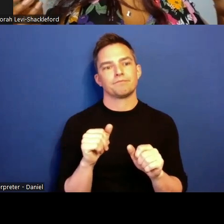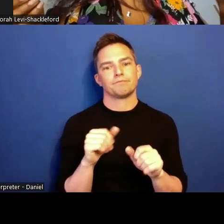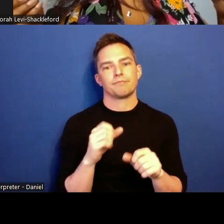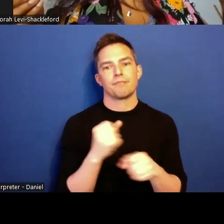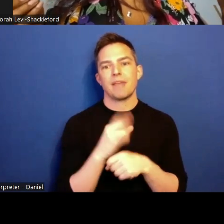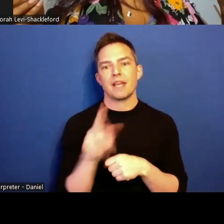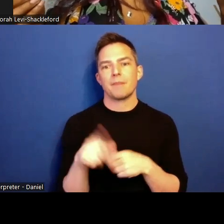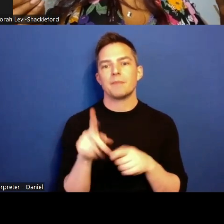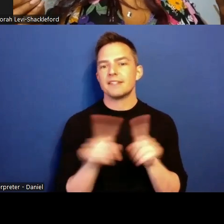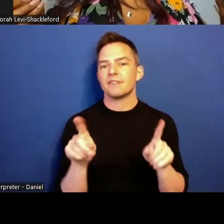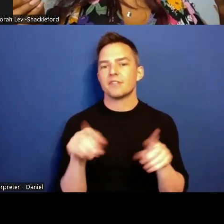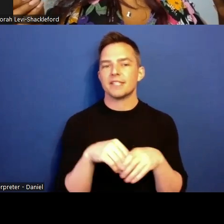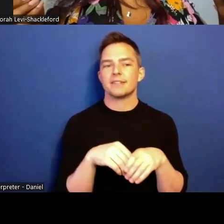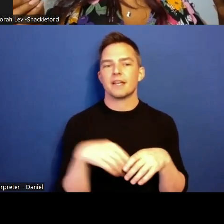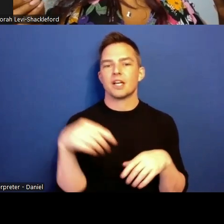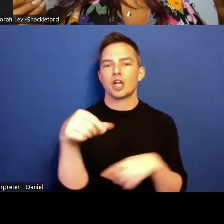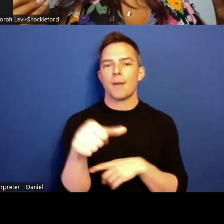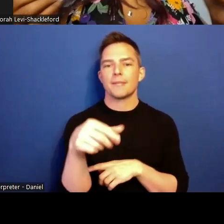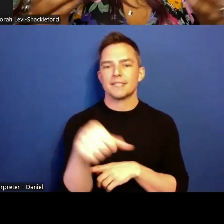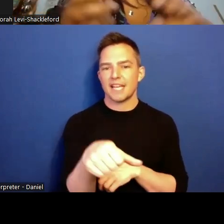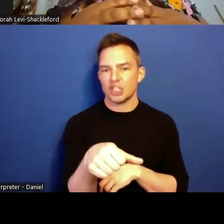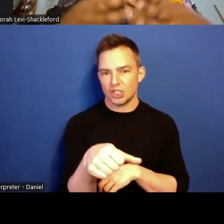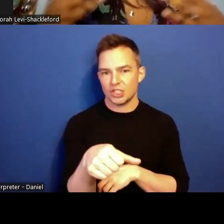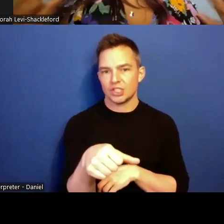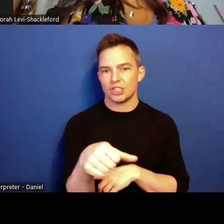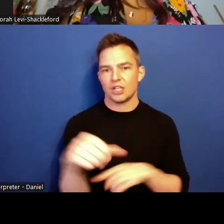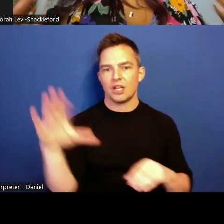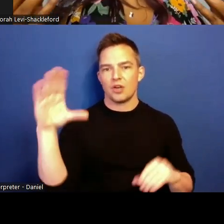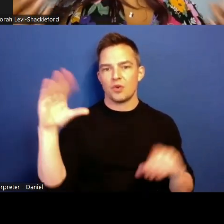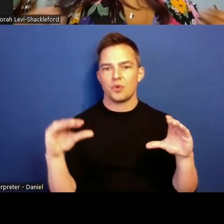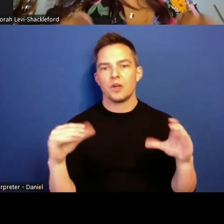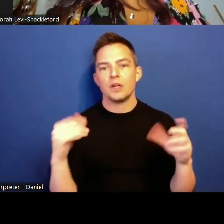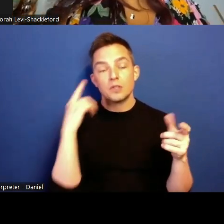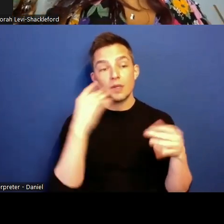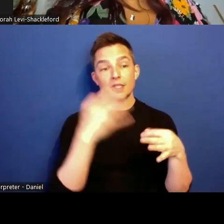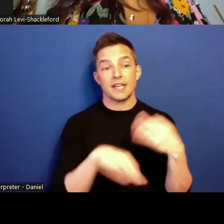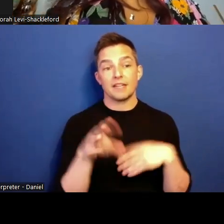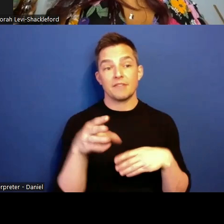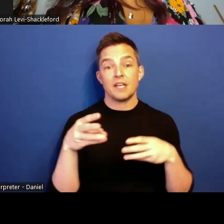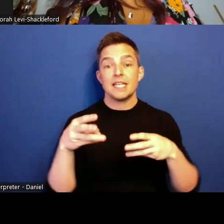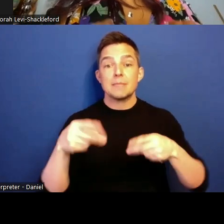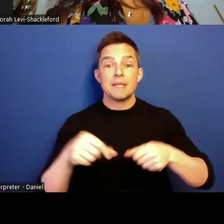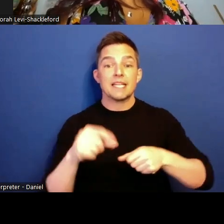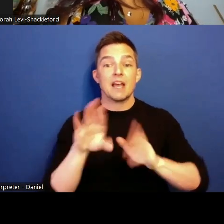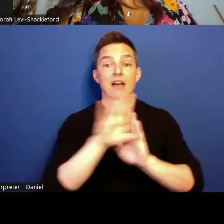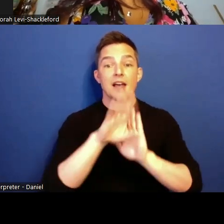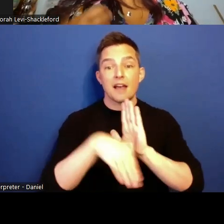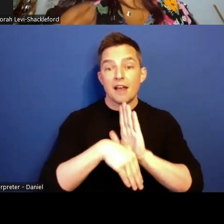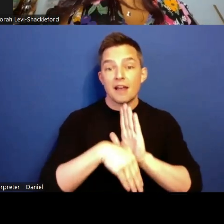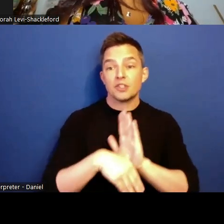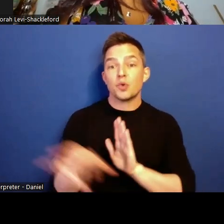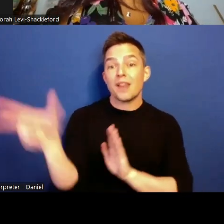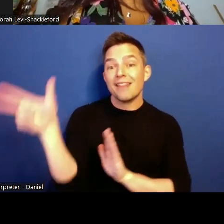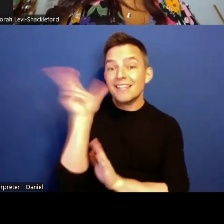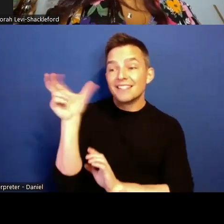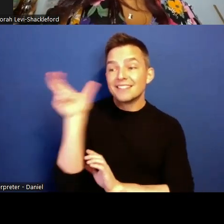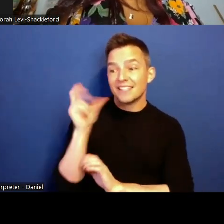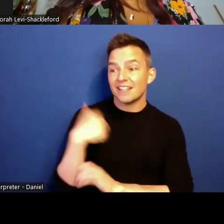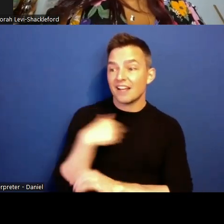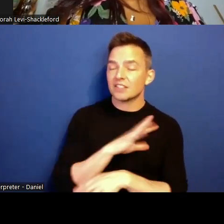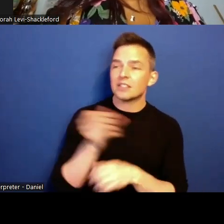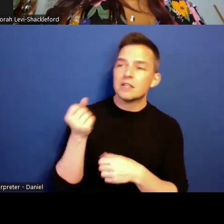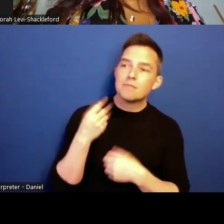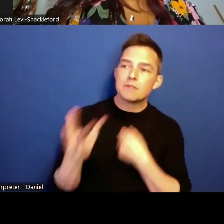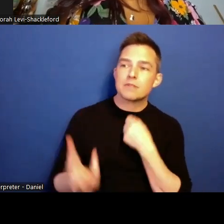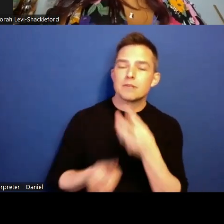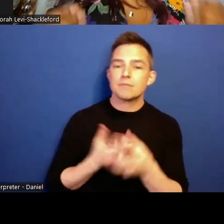difference in the compensation. So rather than spending a half hour to really listen to our challenges and what's going on and getting